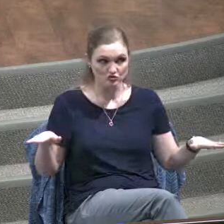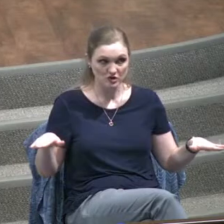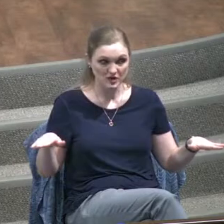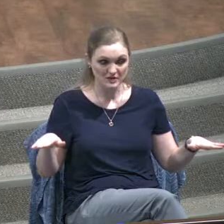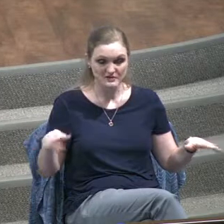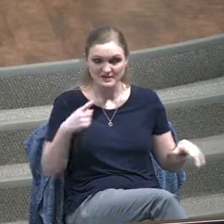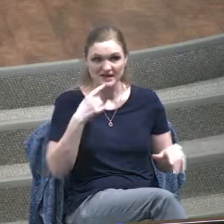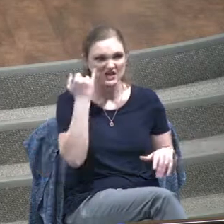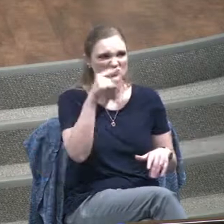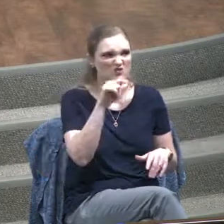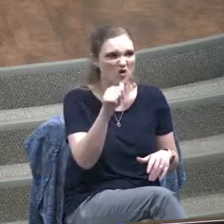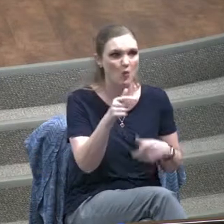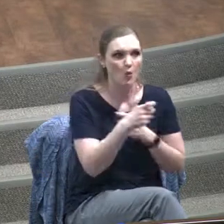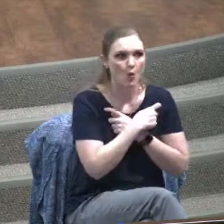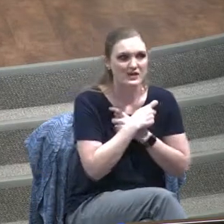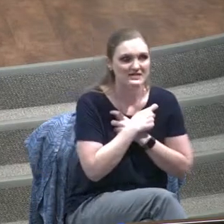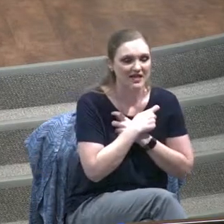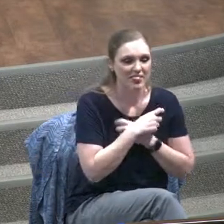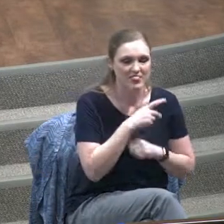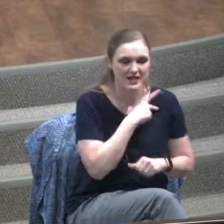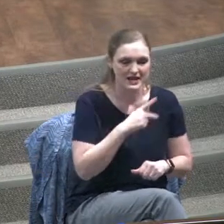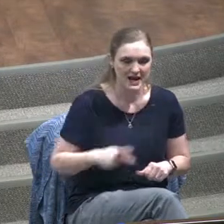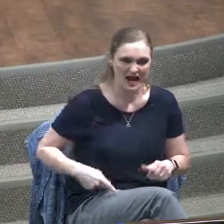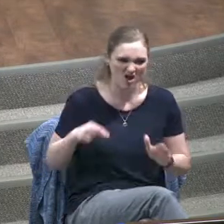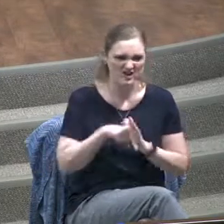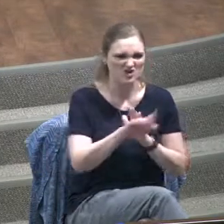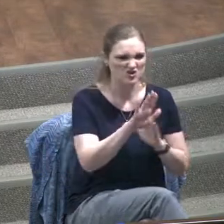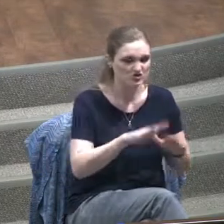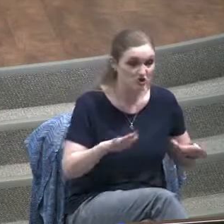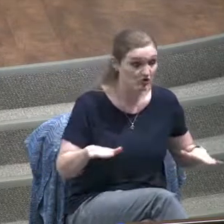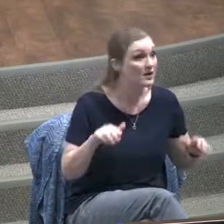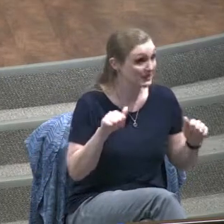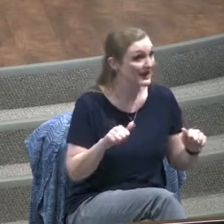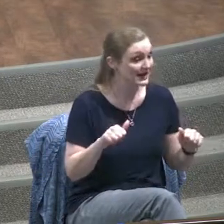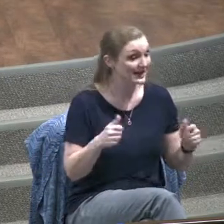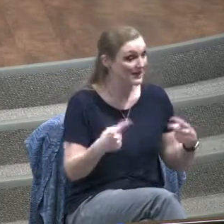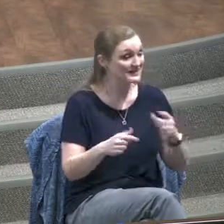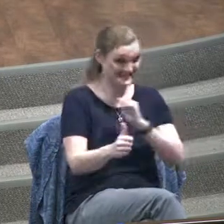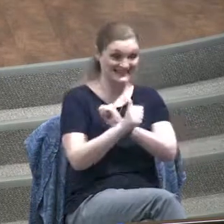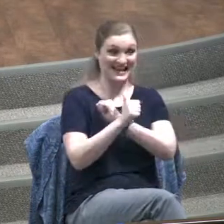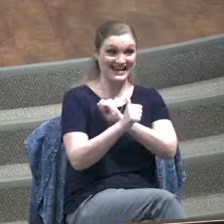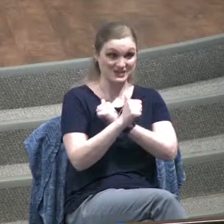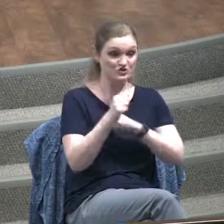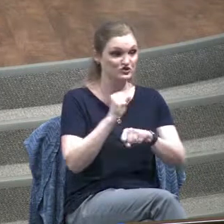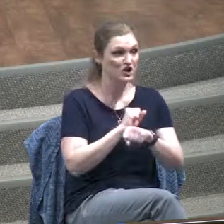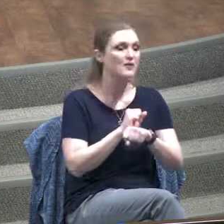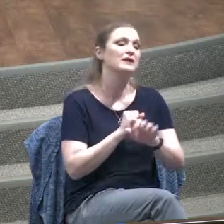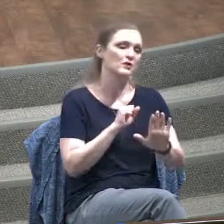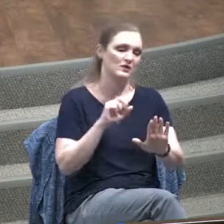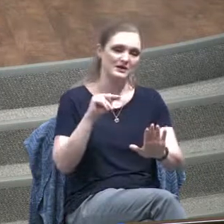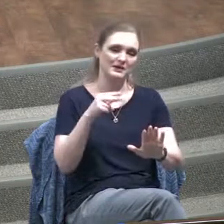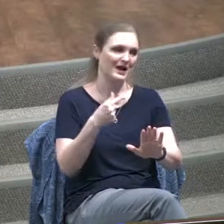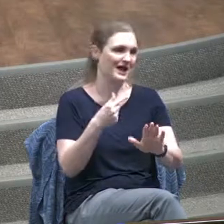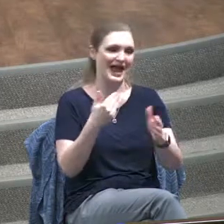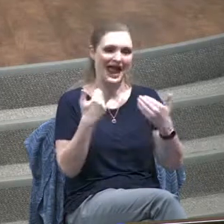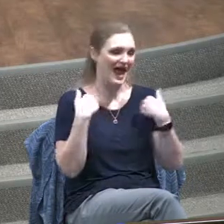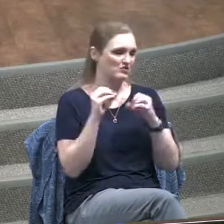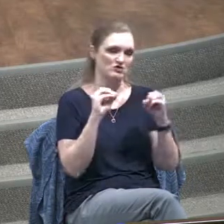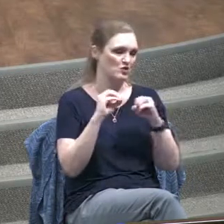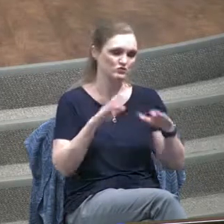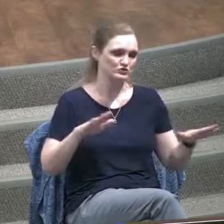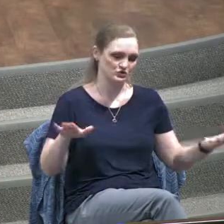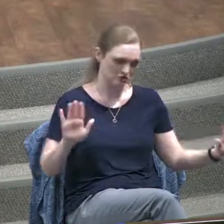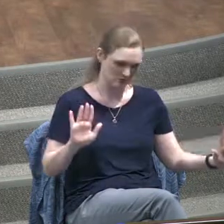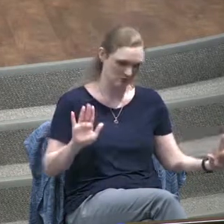man, if you don't poison the king, I'm going to kill your children. Now, Nehemiah had no children. But it just shows you